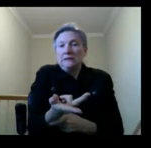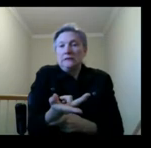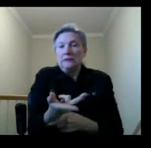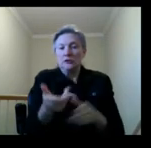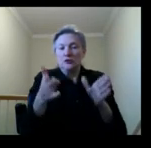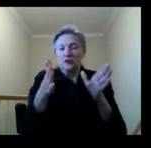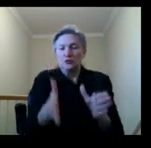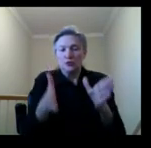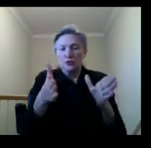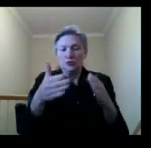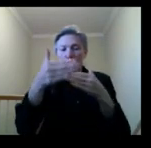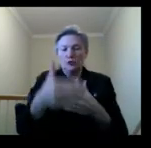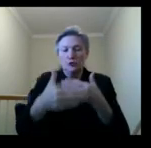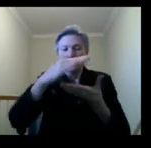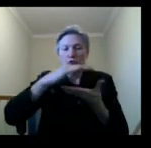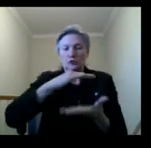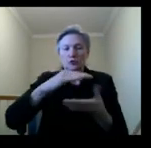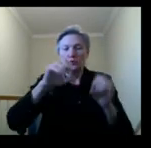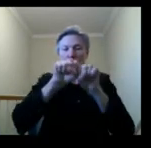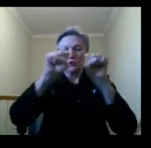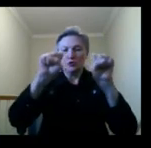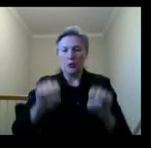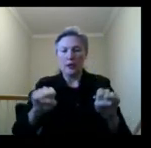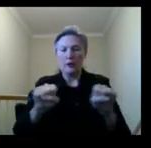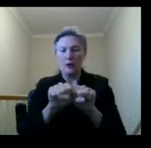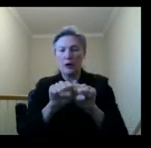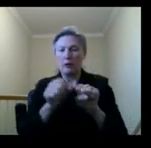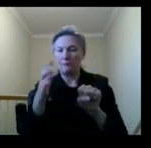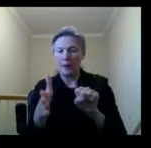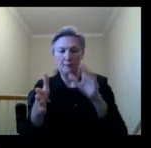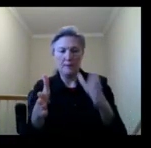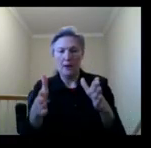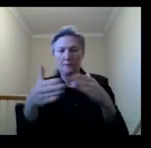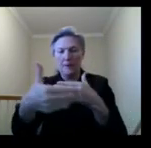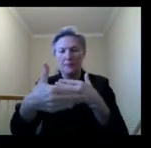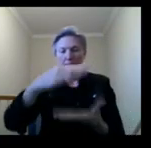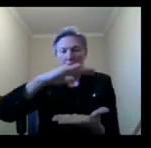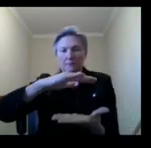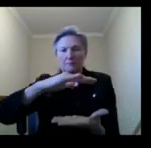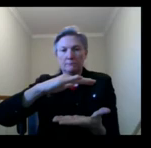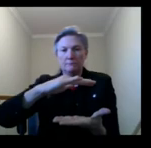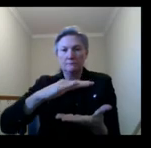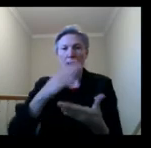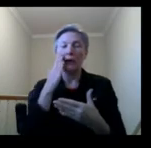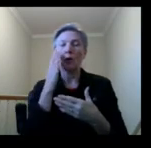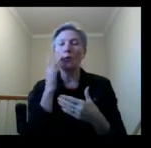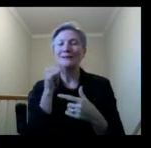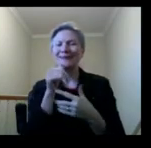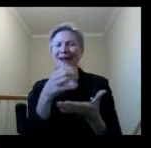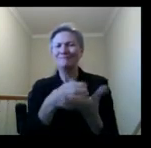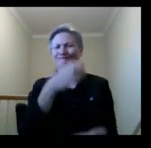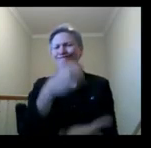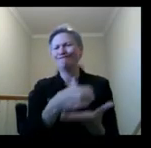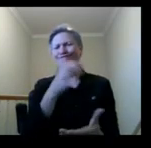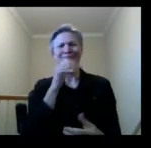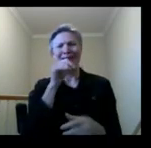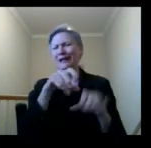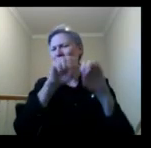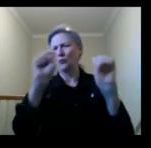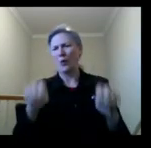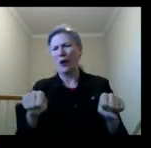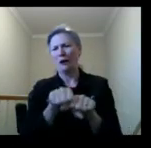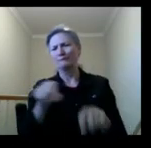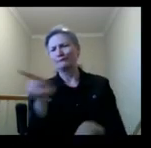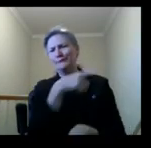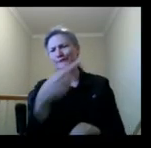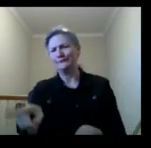all the way around, right? So one thing that I can do, I can go, well, I know this one is not a square, so I can